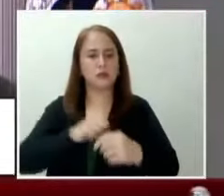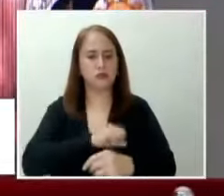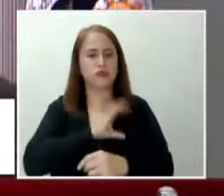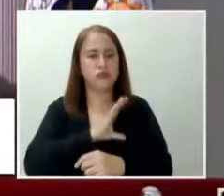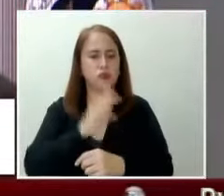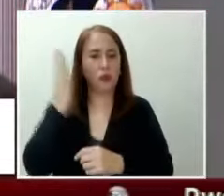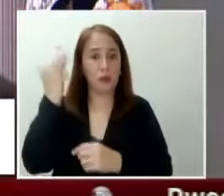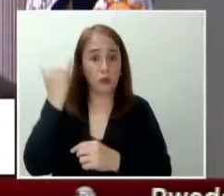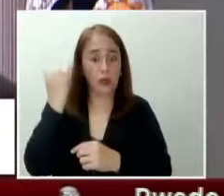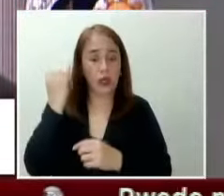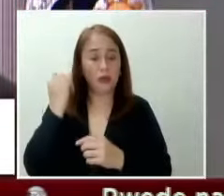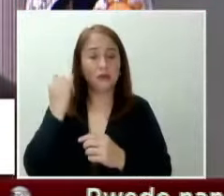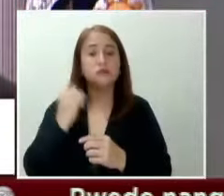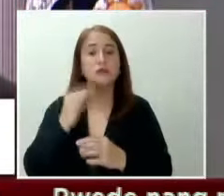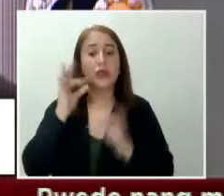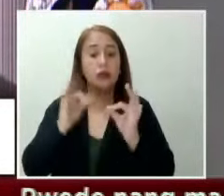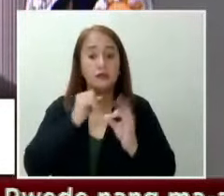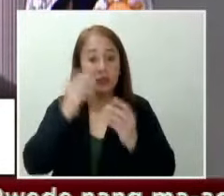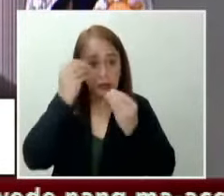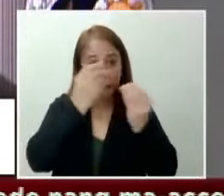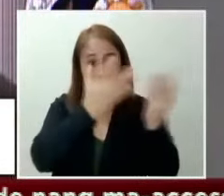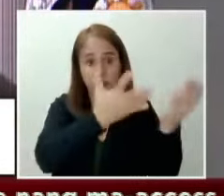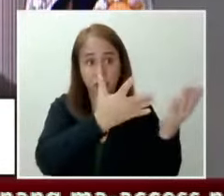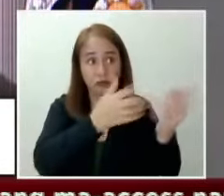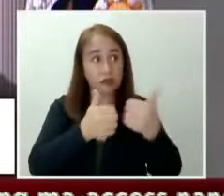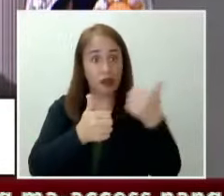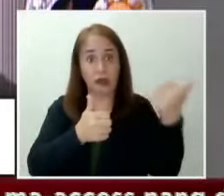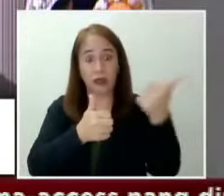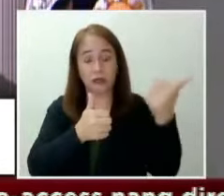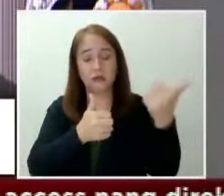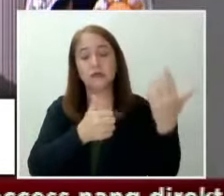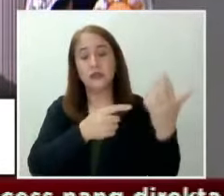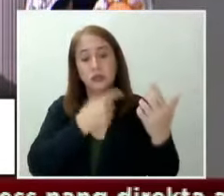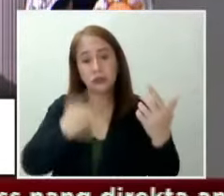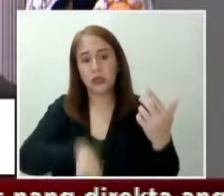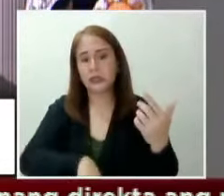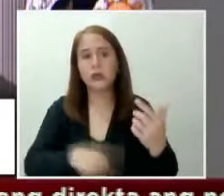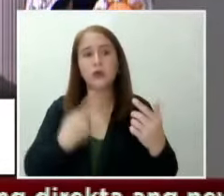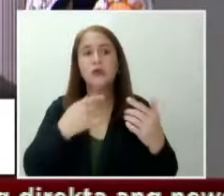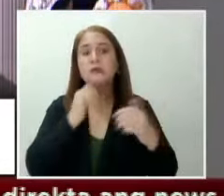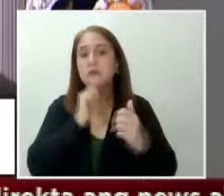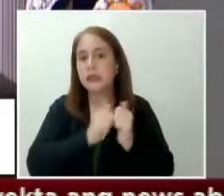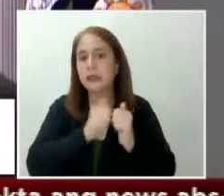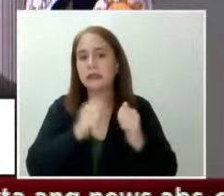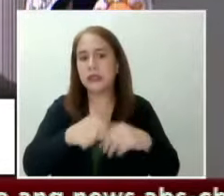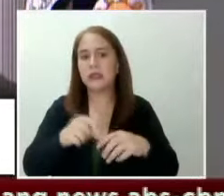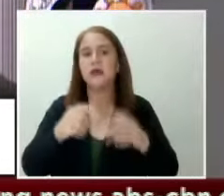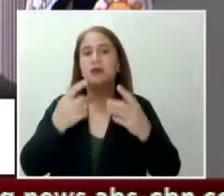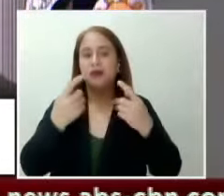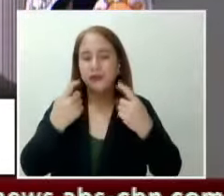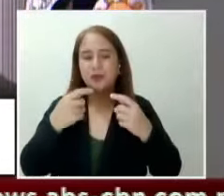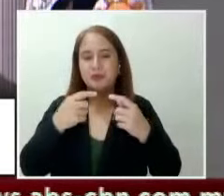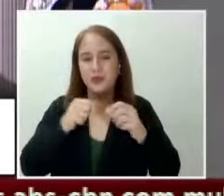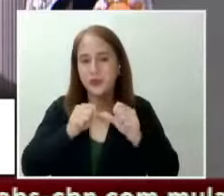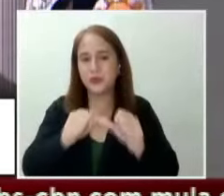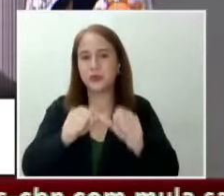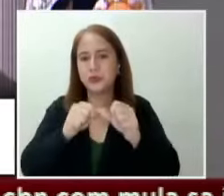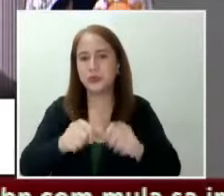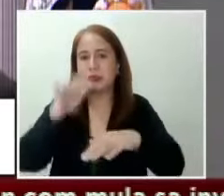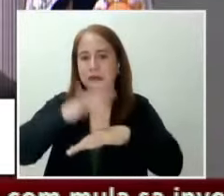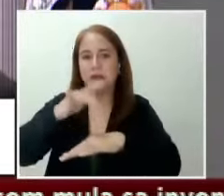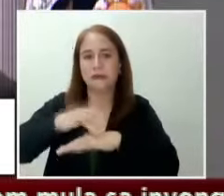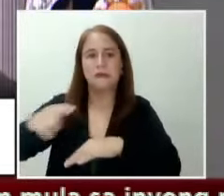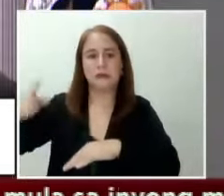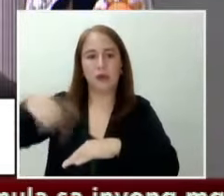don't send that message to the other side, then they will just keep trenching and trenching and trenching on our territory